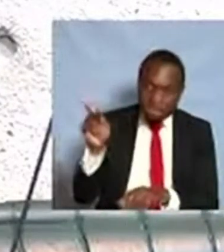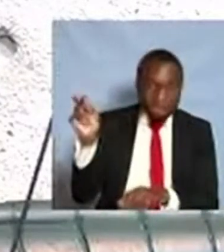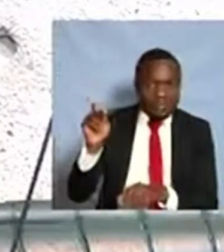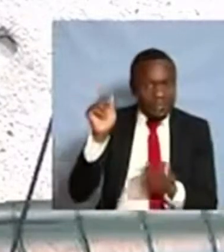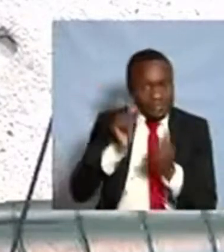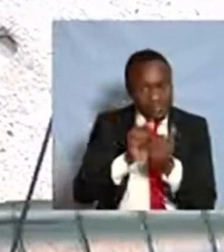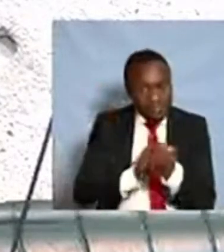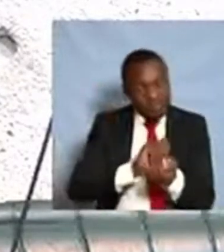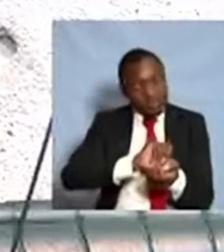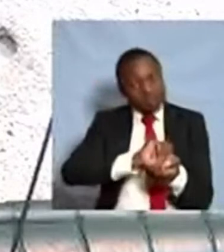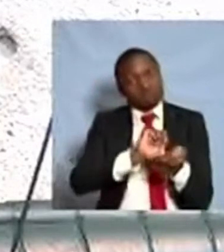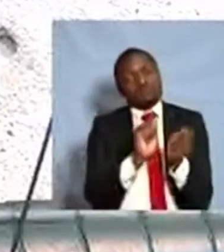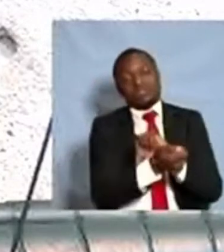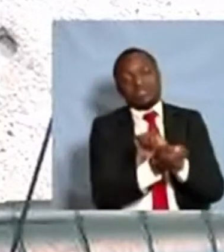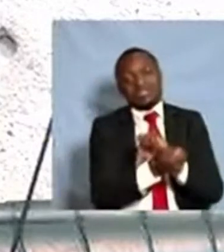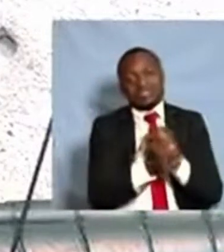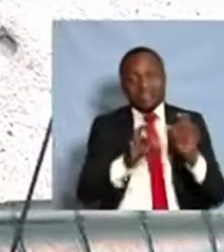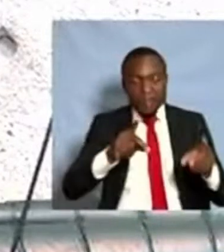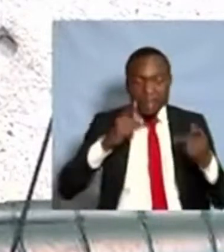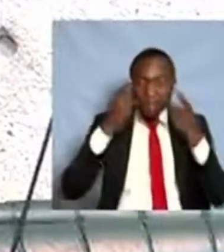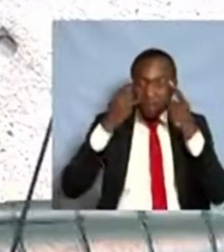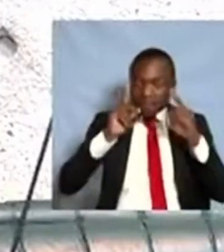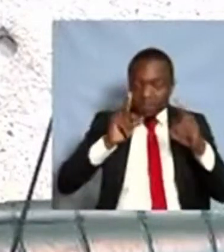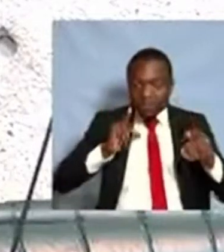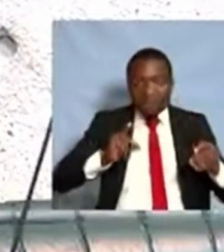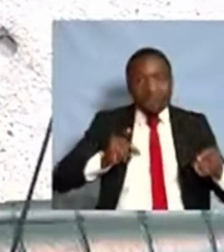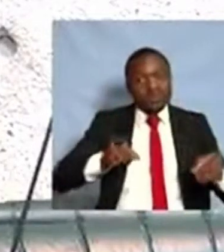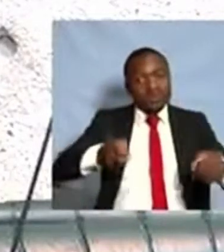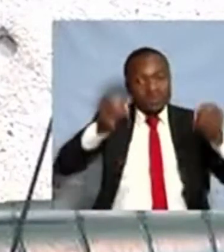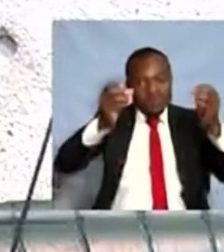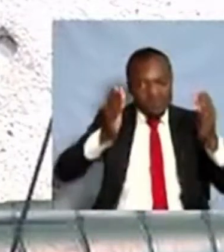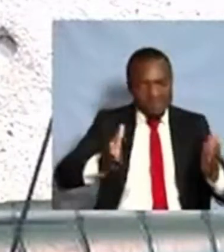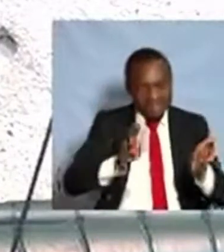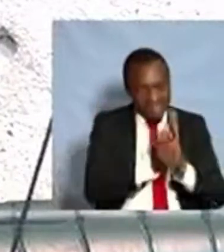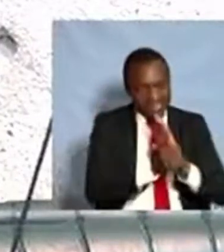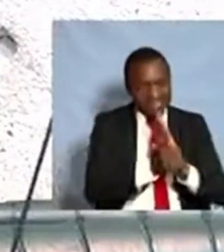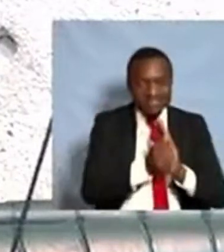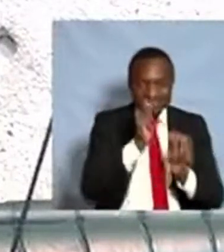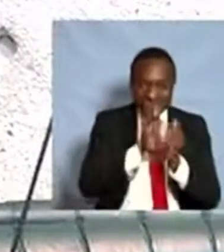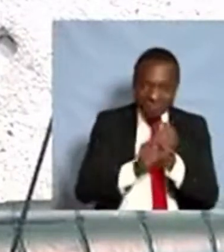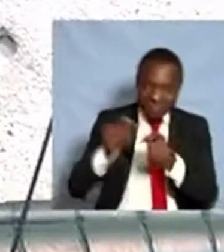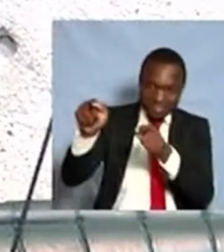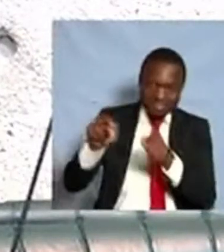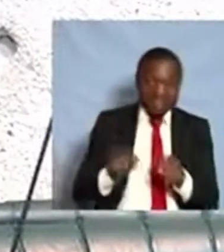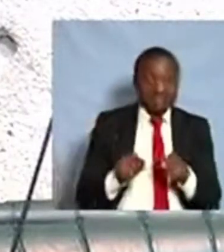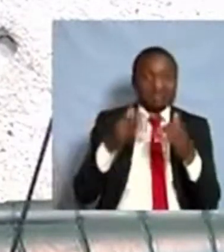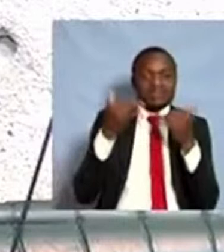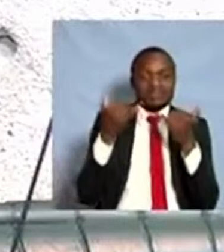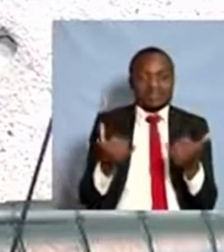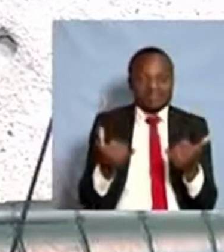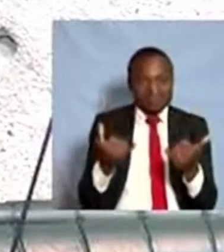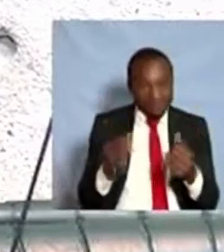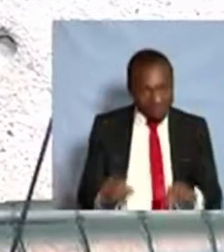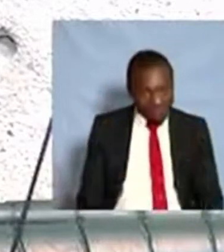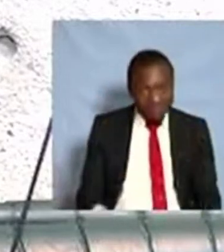repealing of the Public Order Act, which we have seen now to come almost to flourish. The Public Order Act,